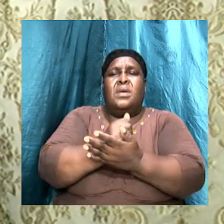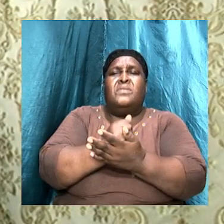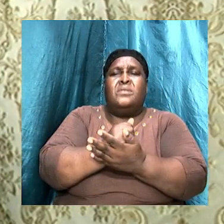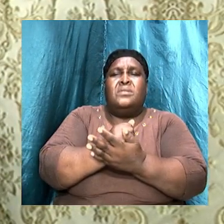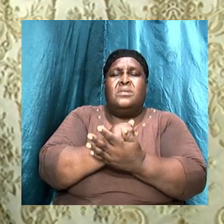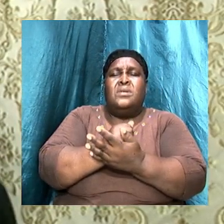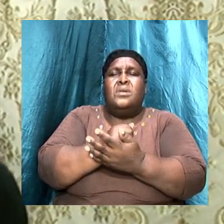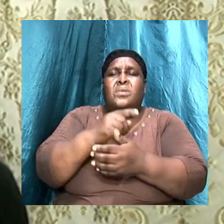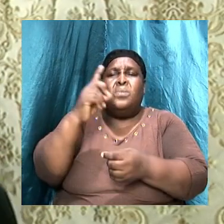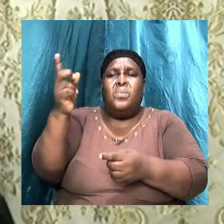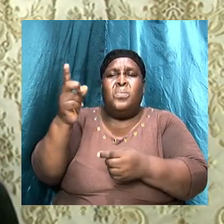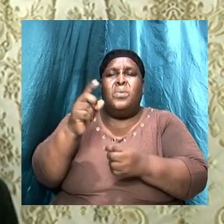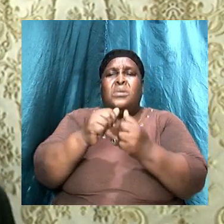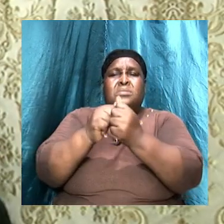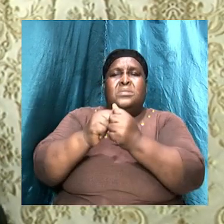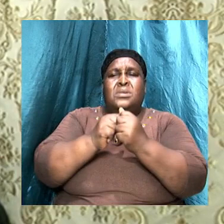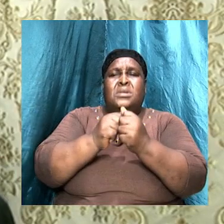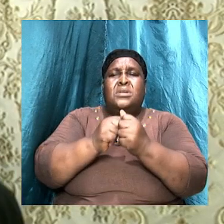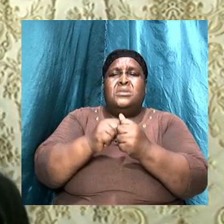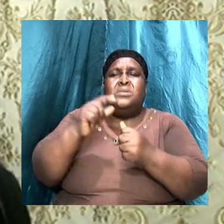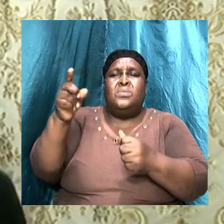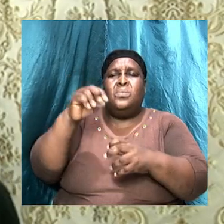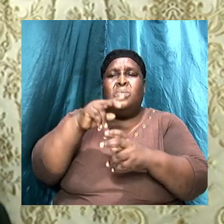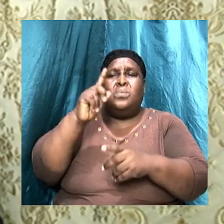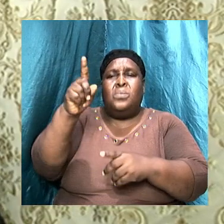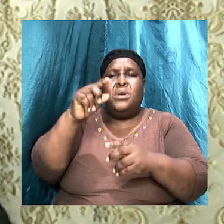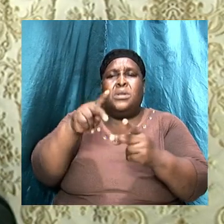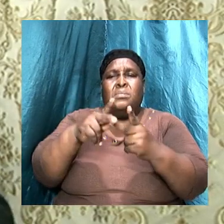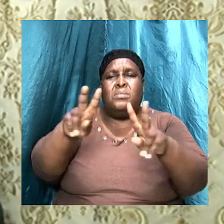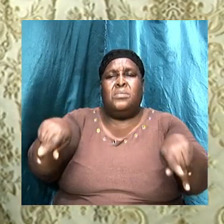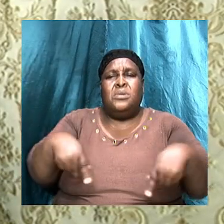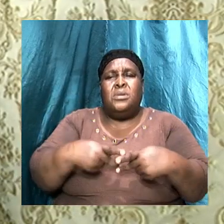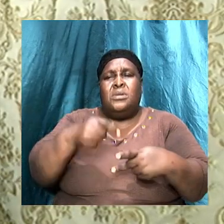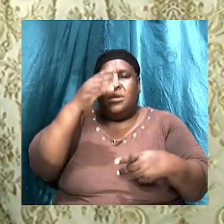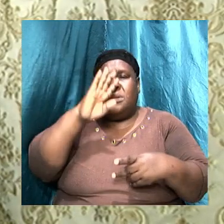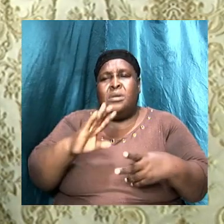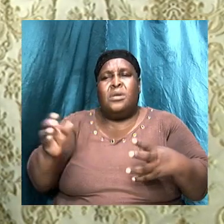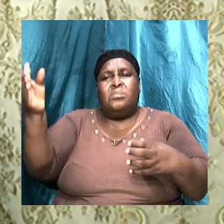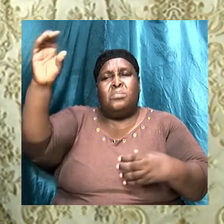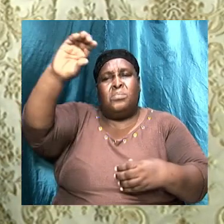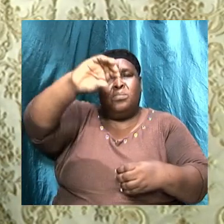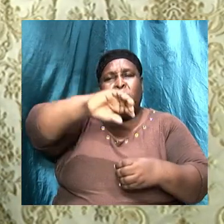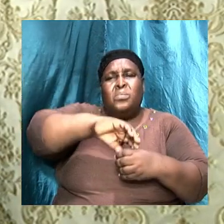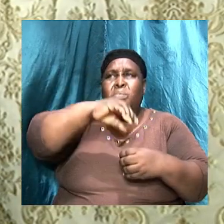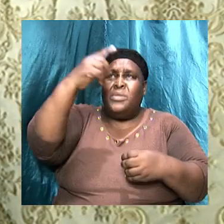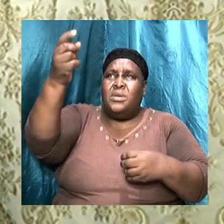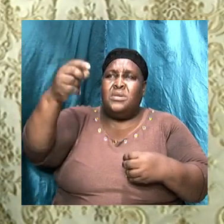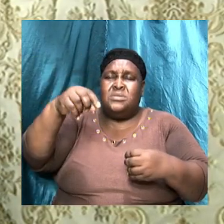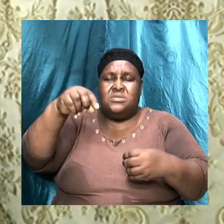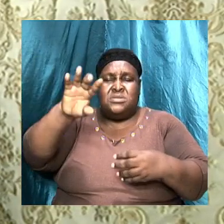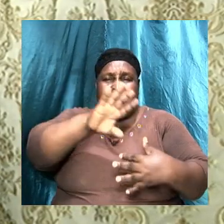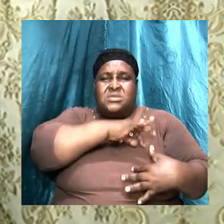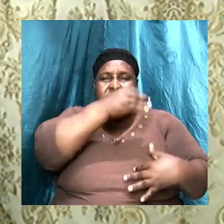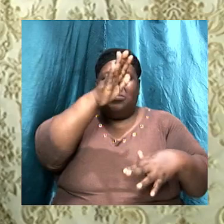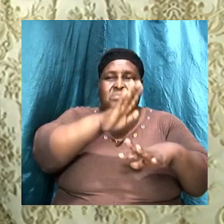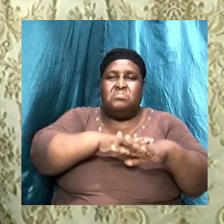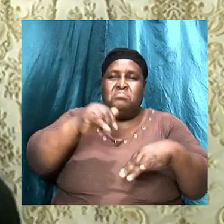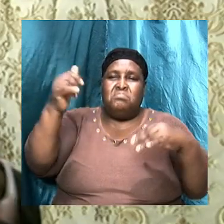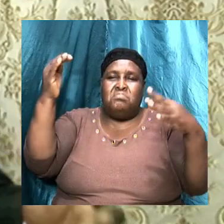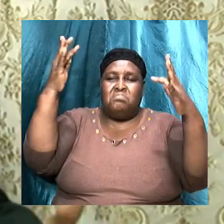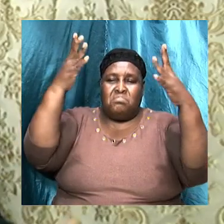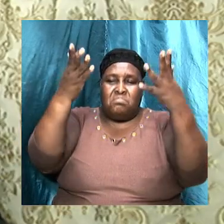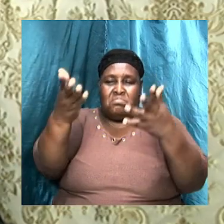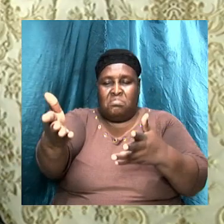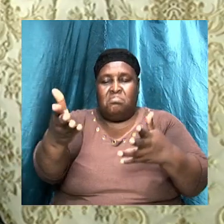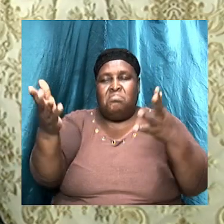one place and God poured out His Spirit upon them it was